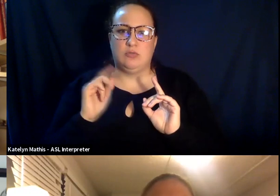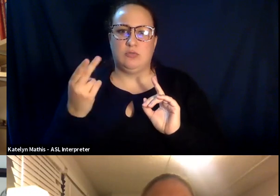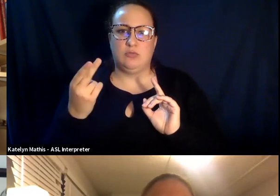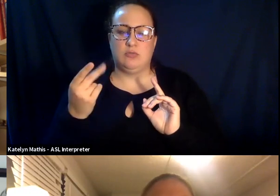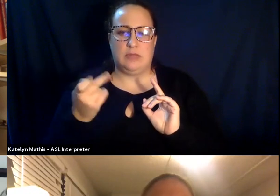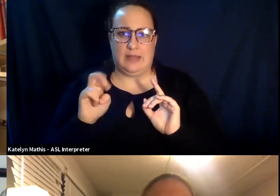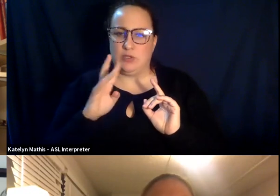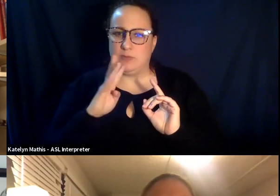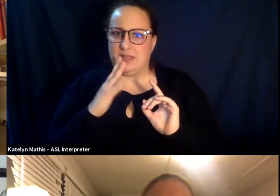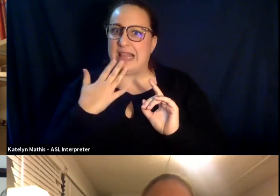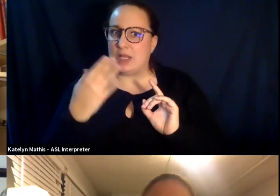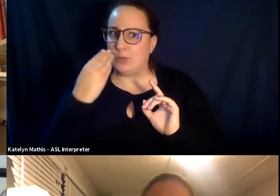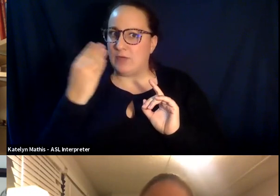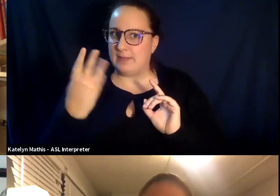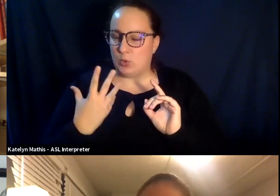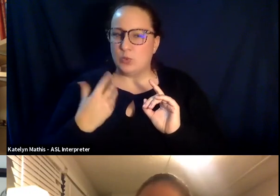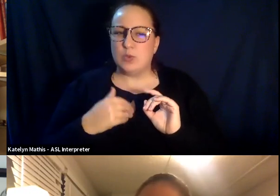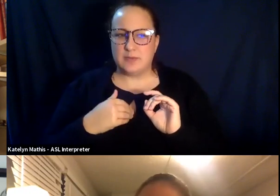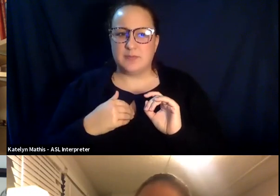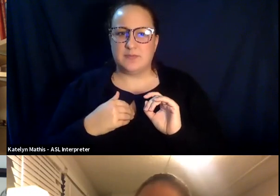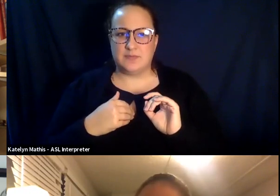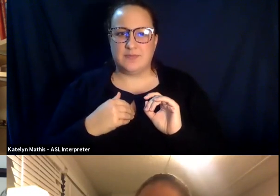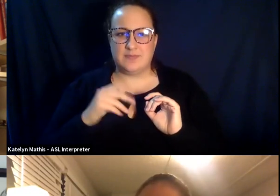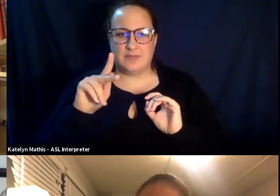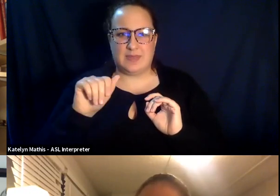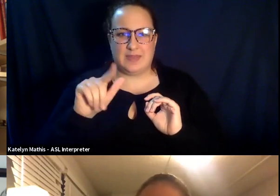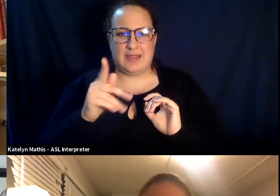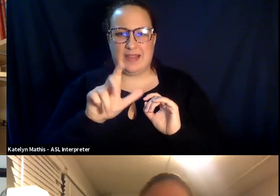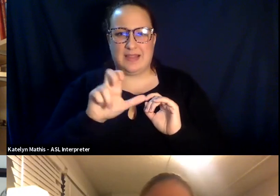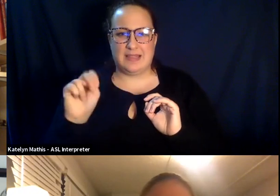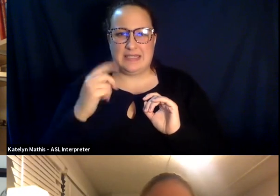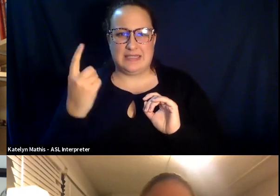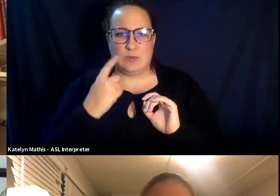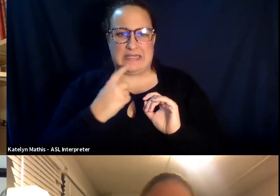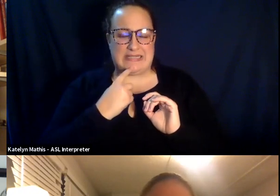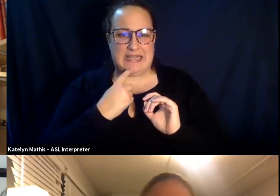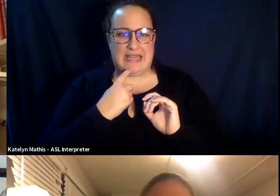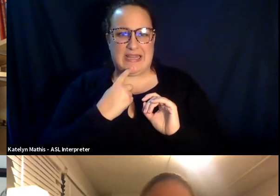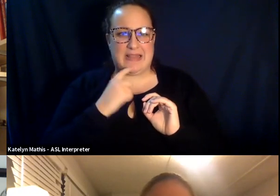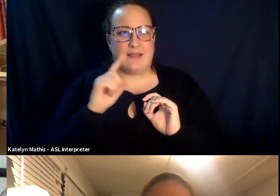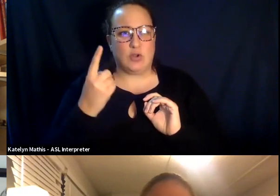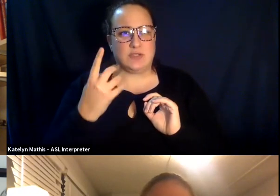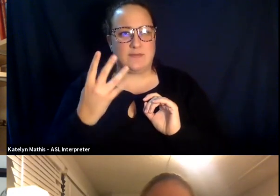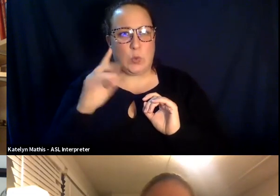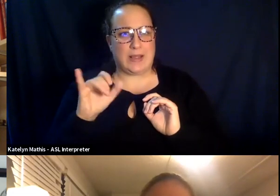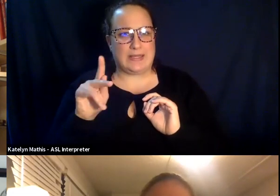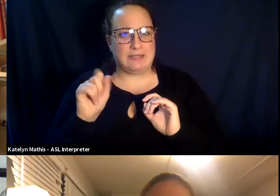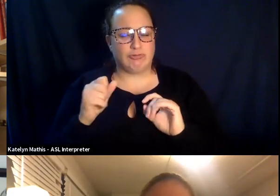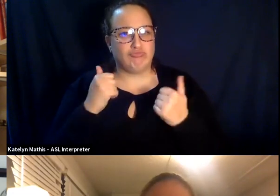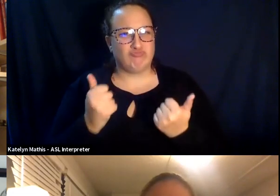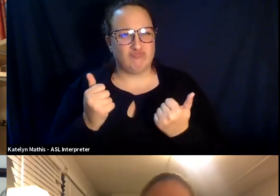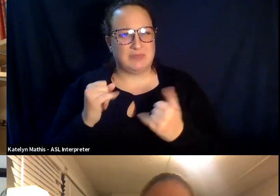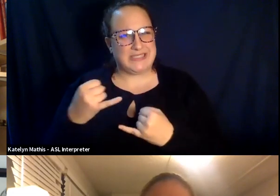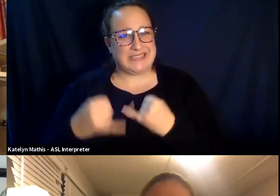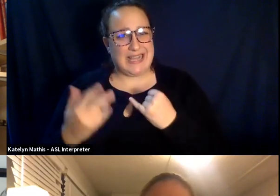That. Thank you for letting me know. Somebody just said the first 4 links work great, but the last 3